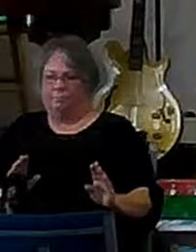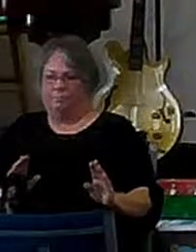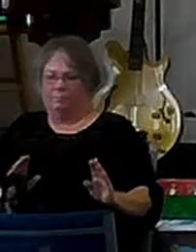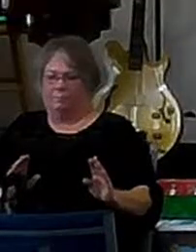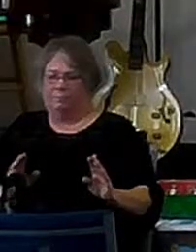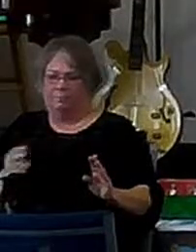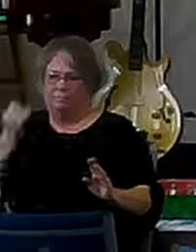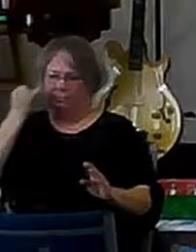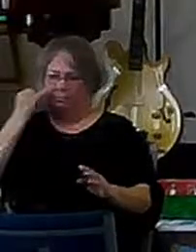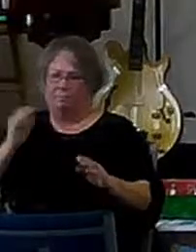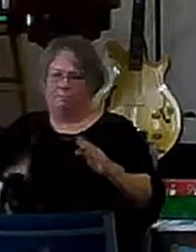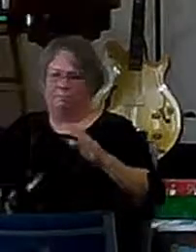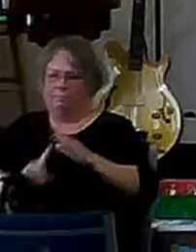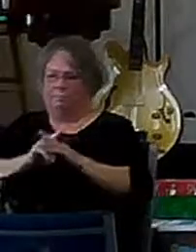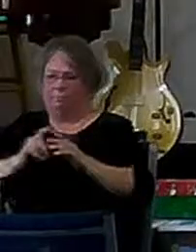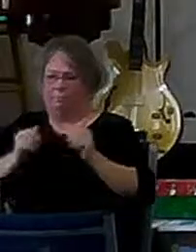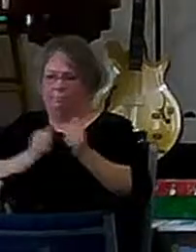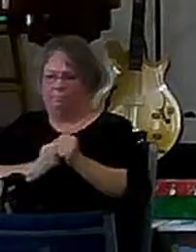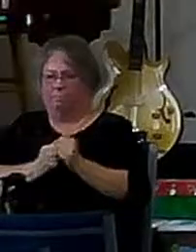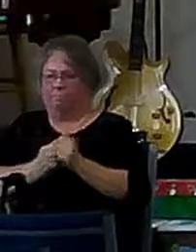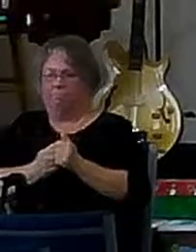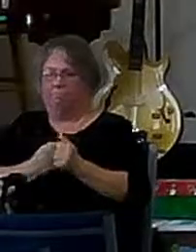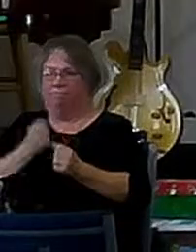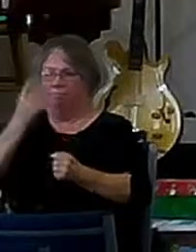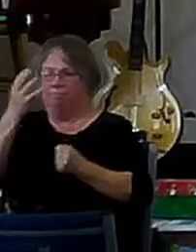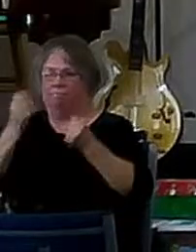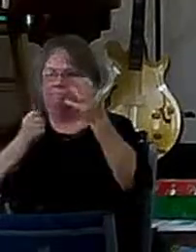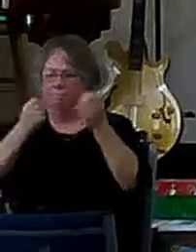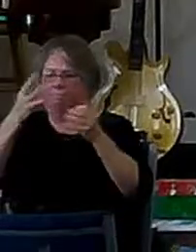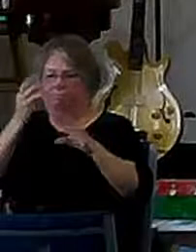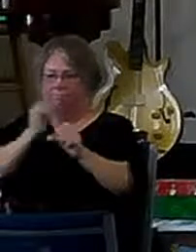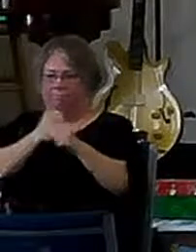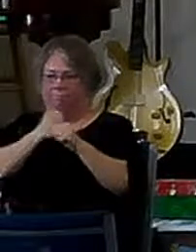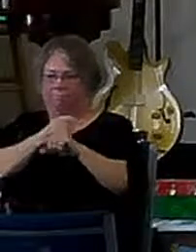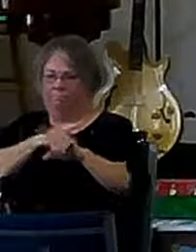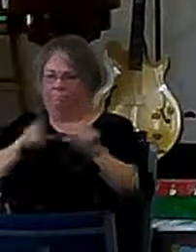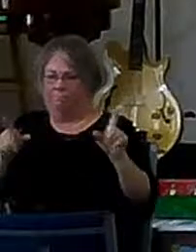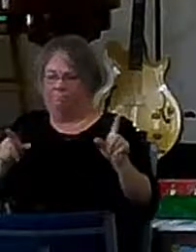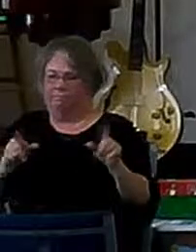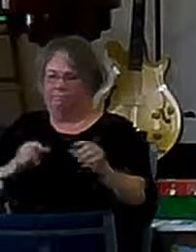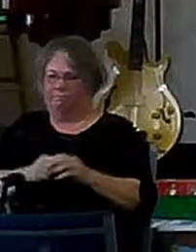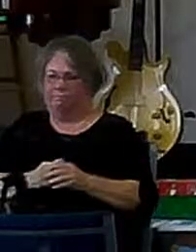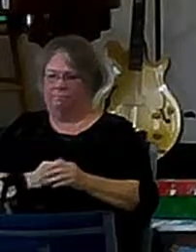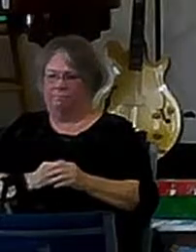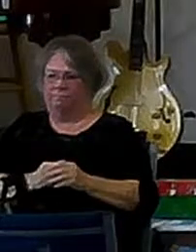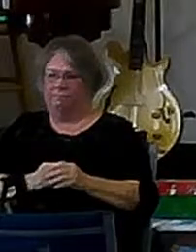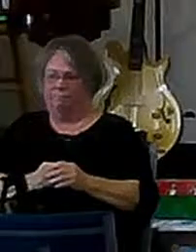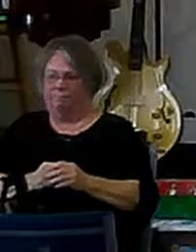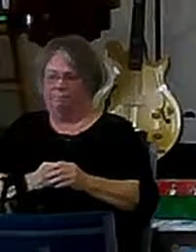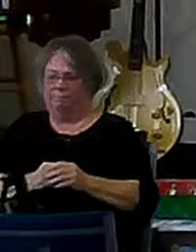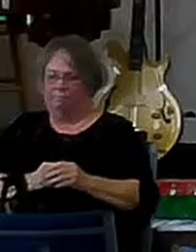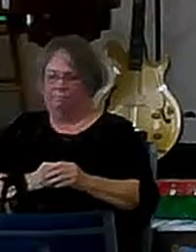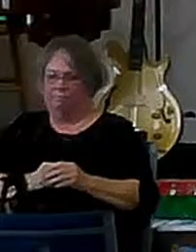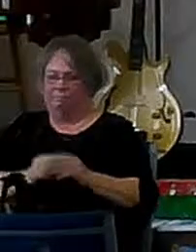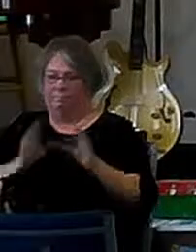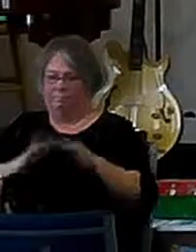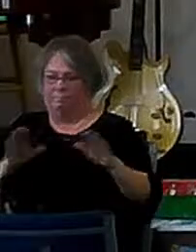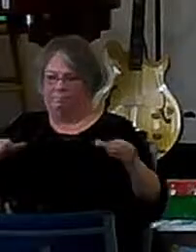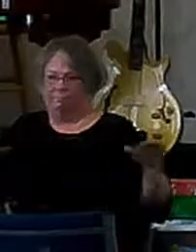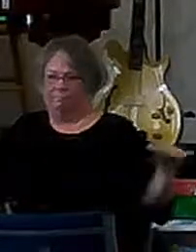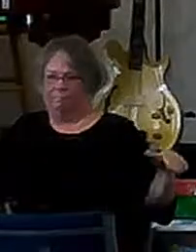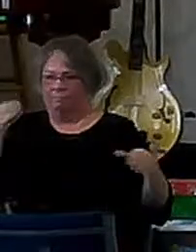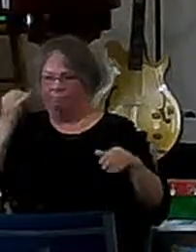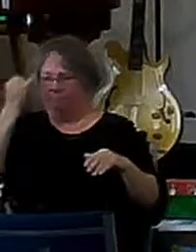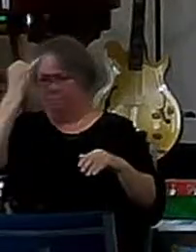If he just showed up with fireworks, that would make the difference. Well, the children of Israel saw